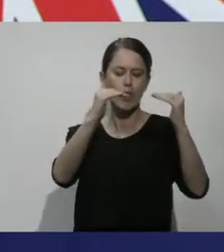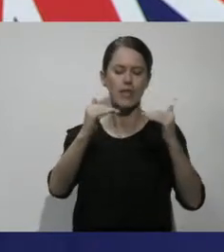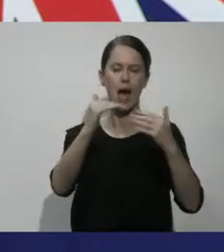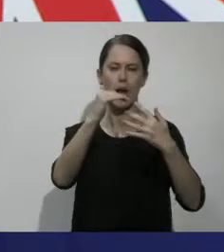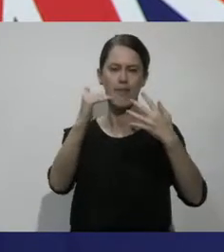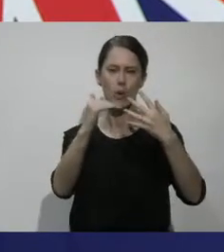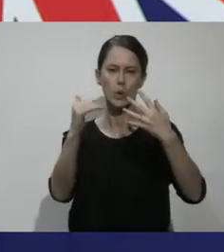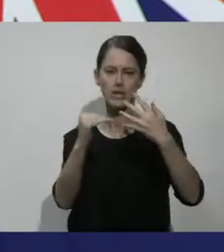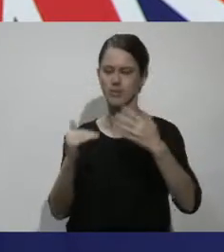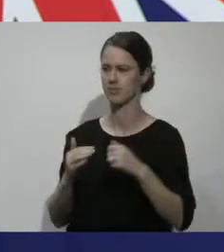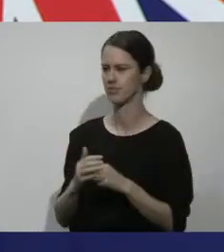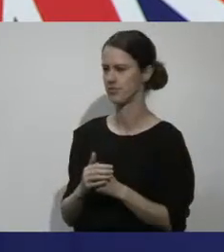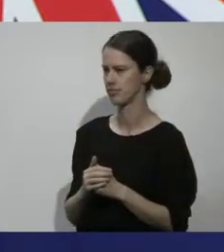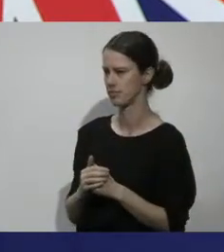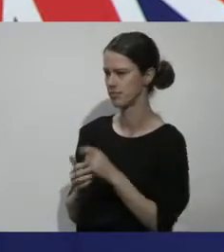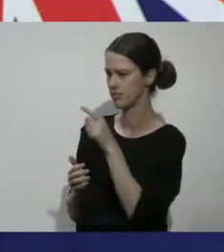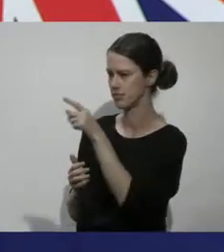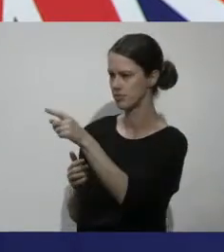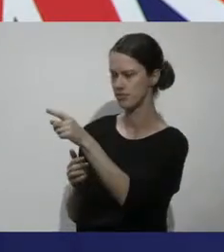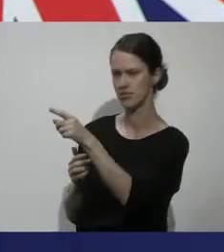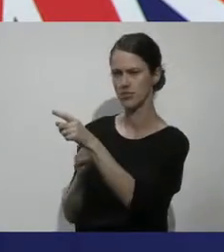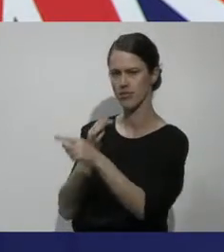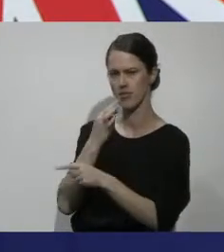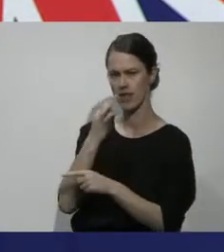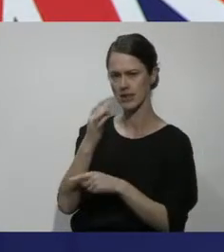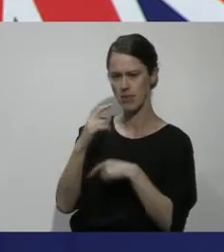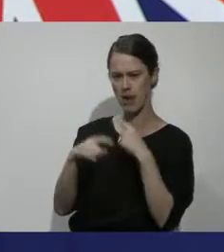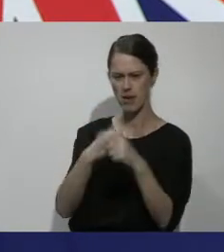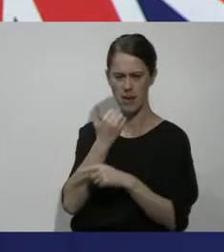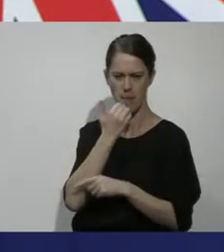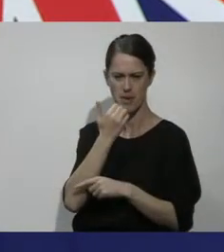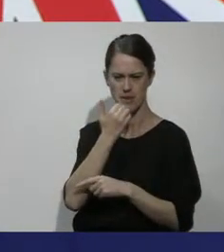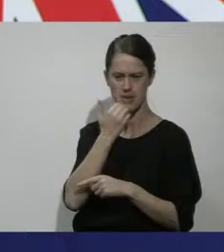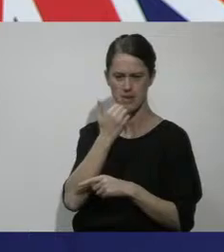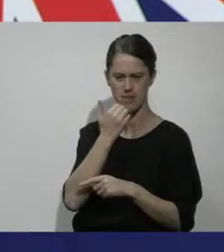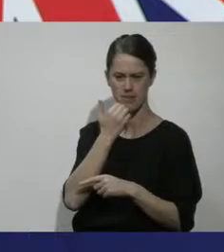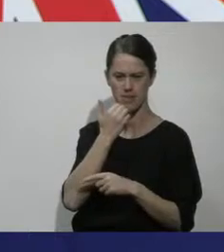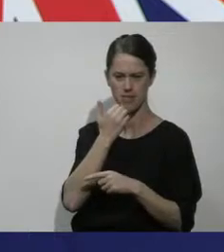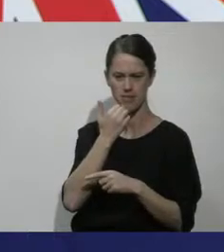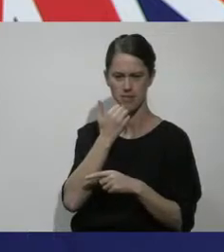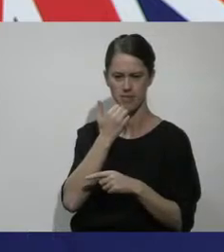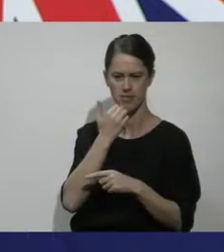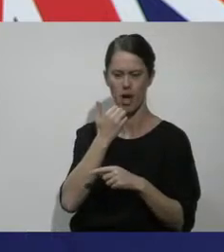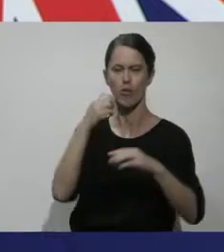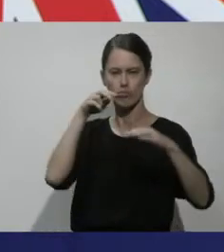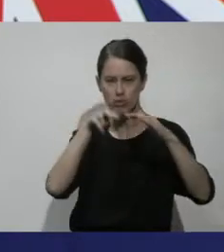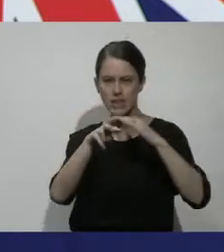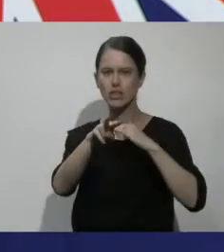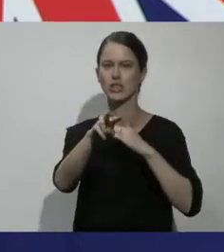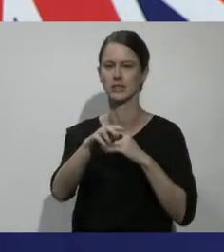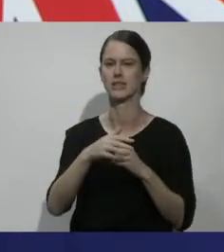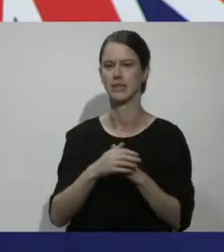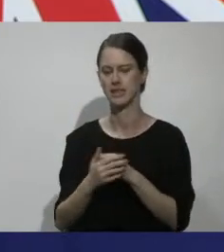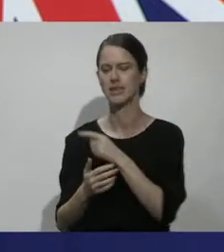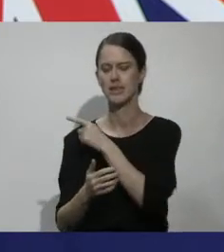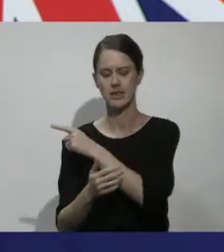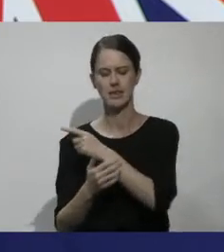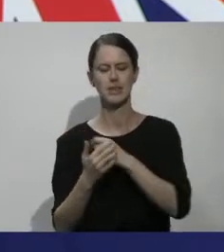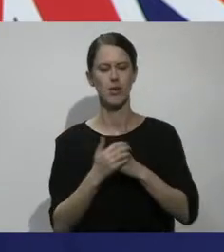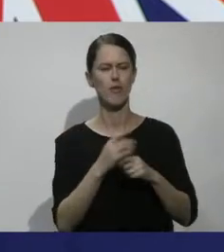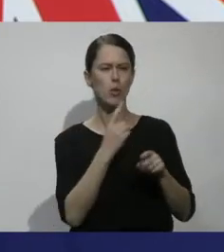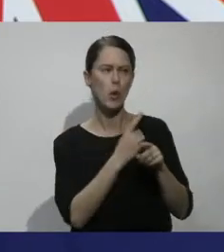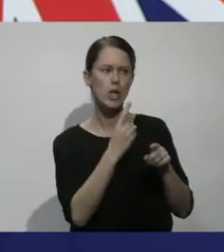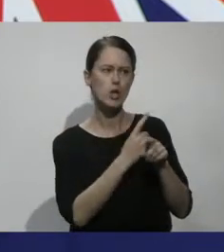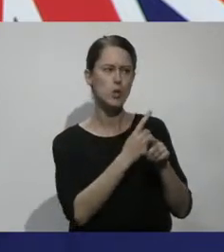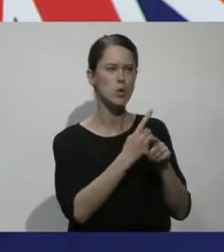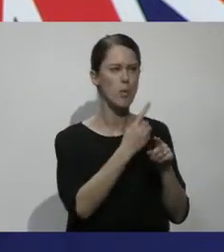numbers you have? Well, actually, the most recent conversation I've had with those who have been talking to our modellers is that clusters